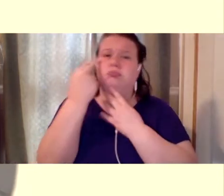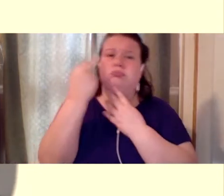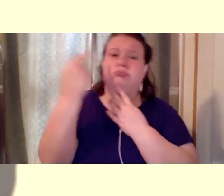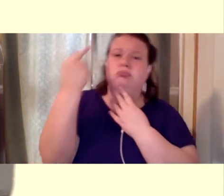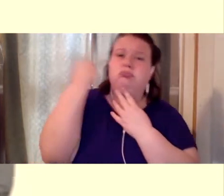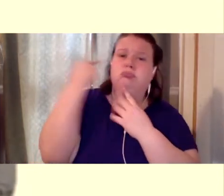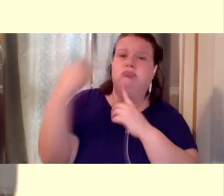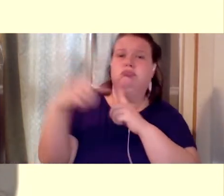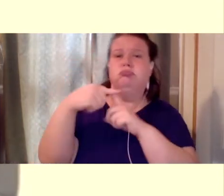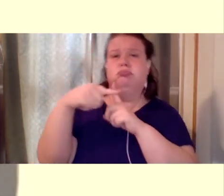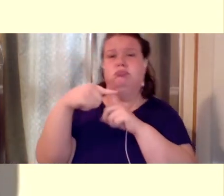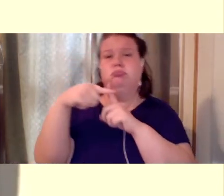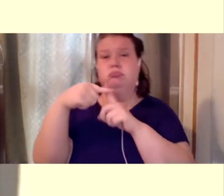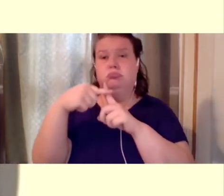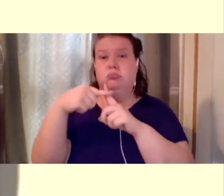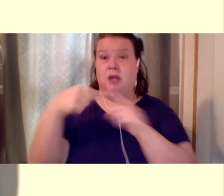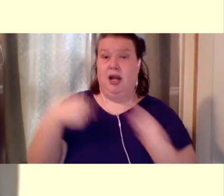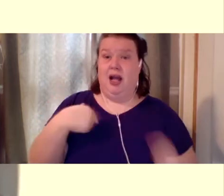memories weren't that fond.